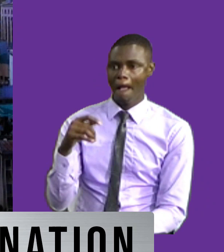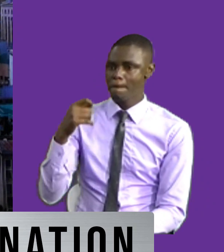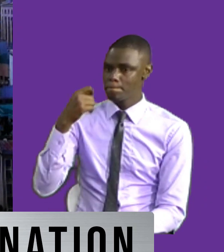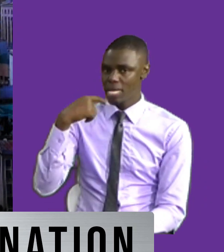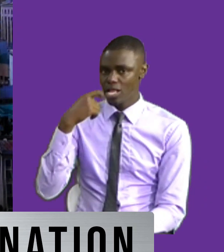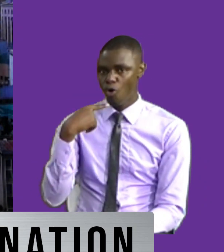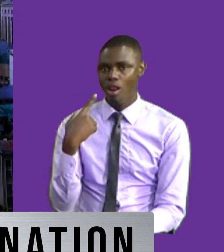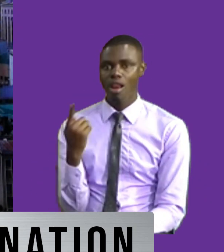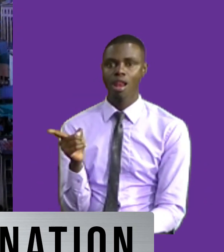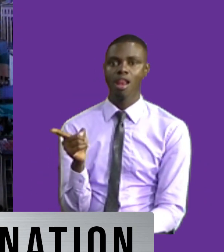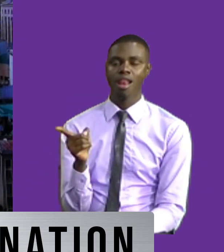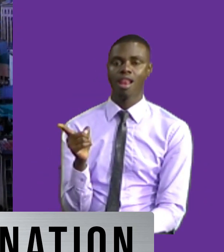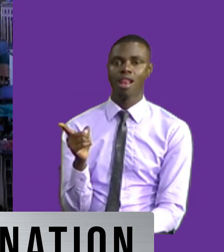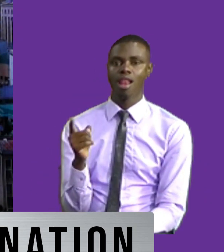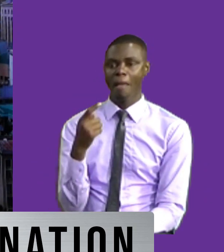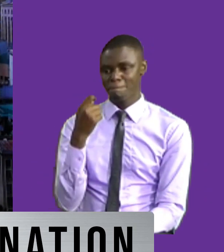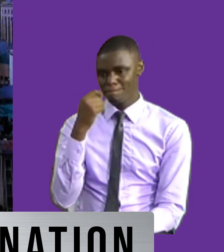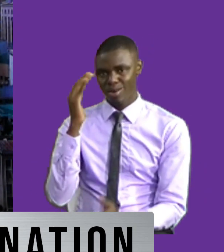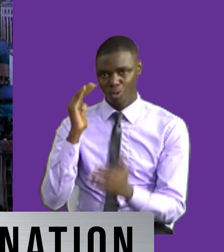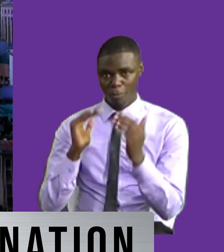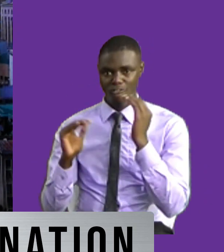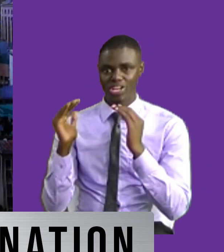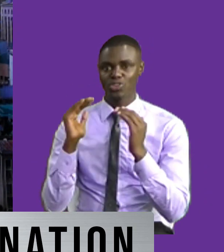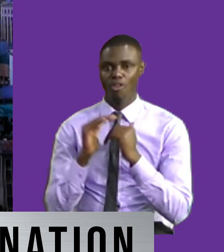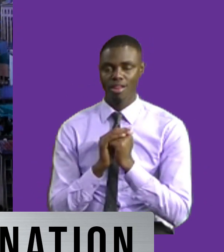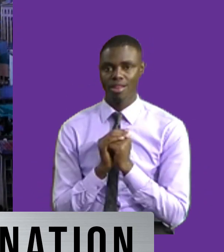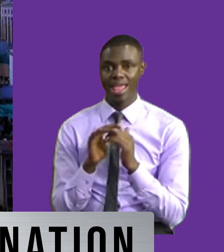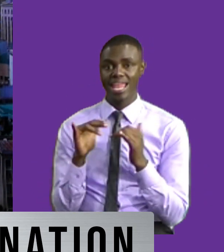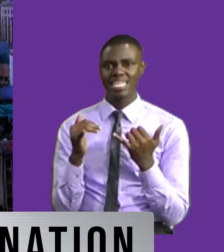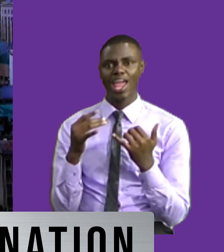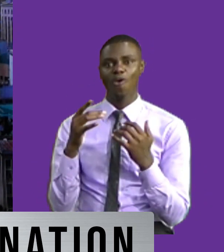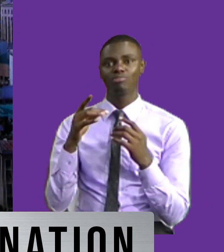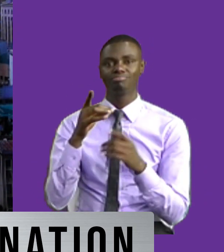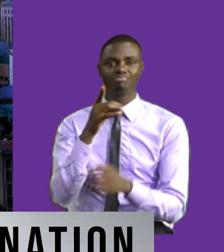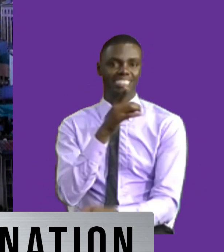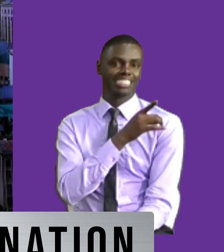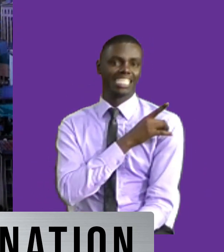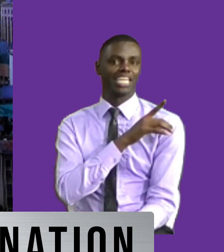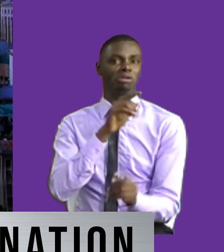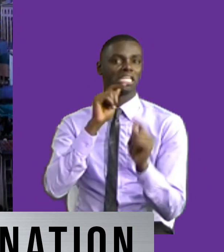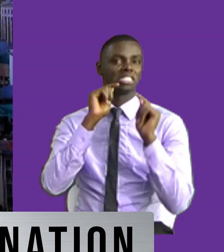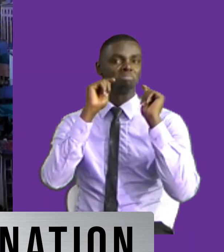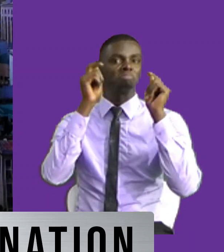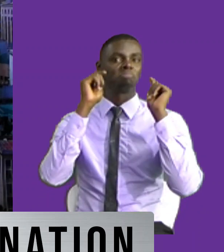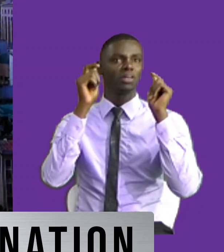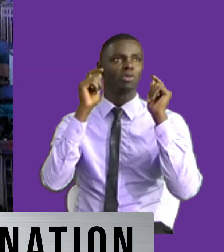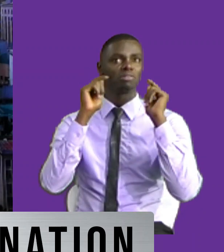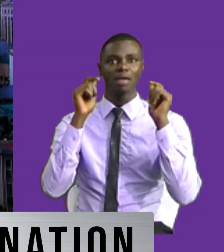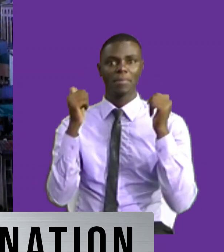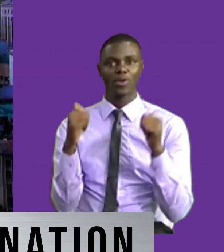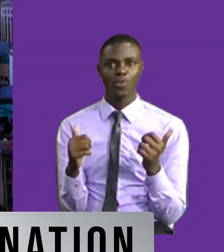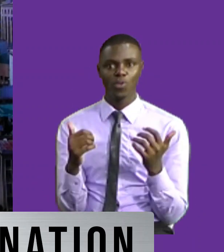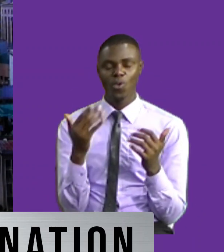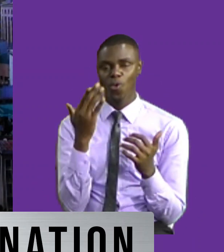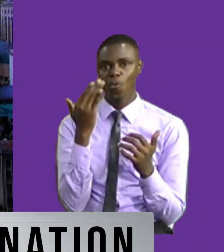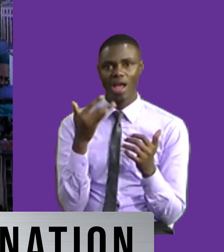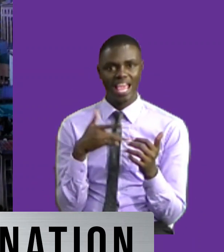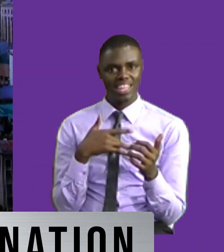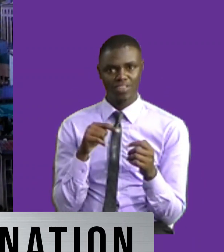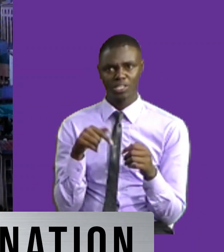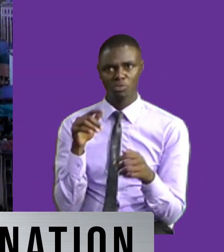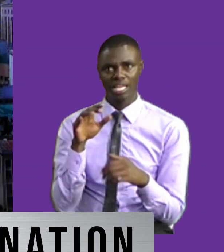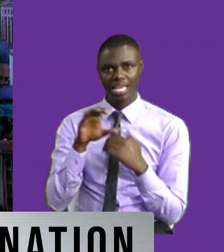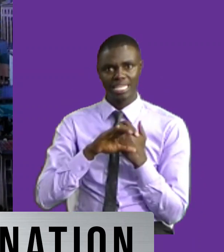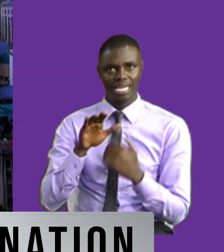medical profession. And right now the doctors are on strike or not, because the mood today across